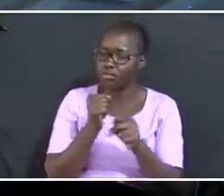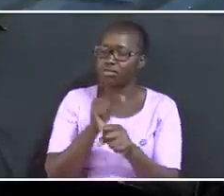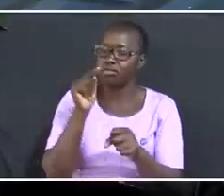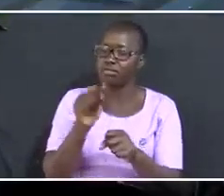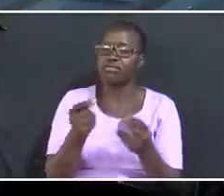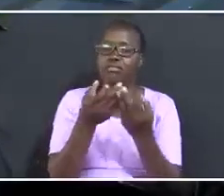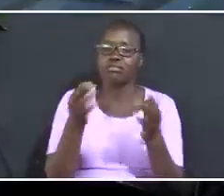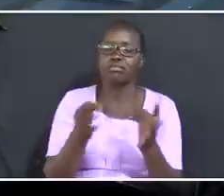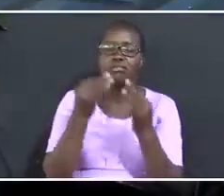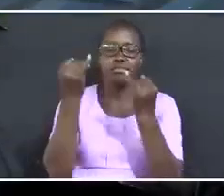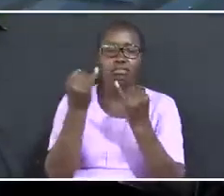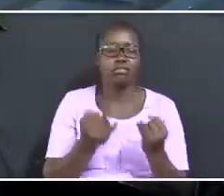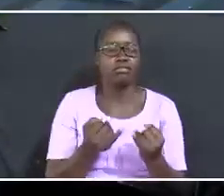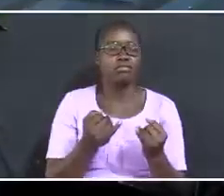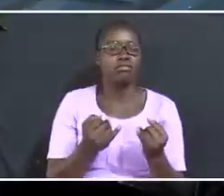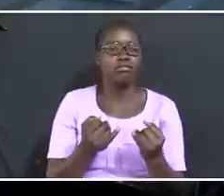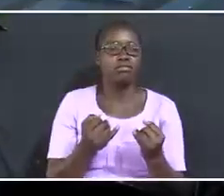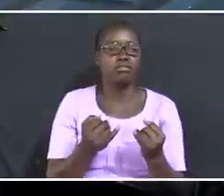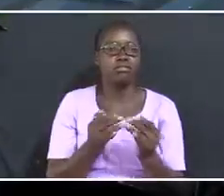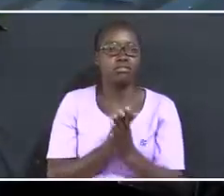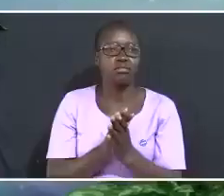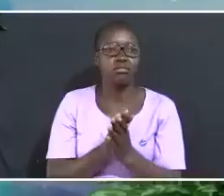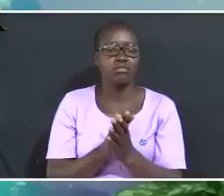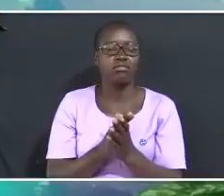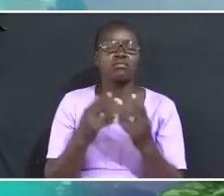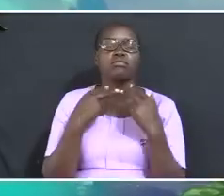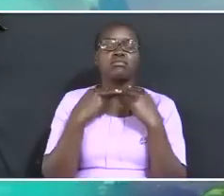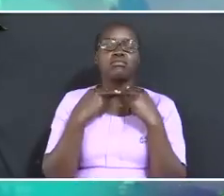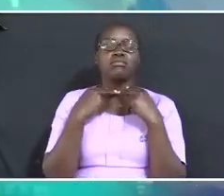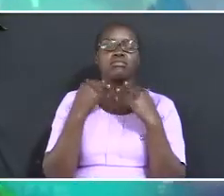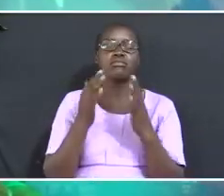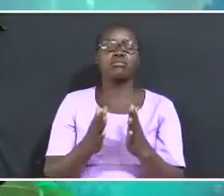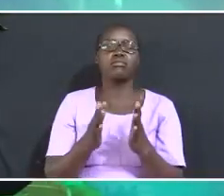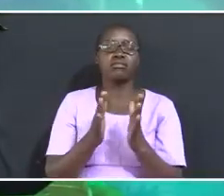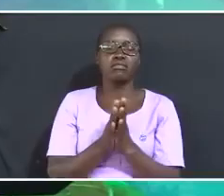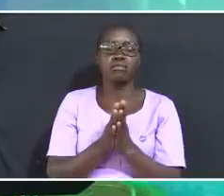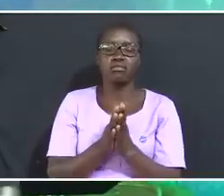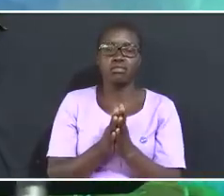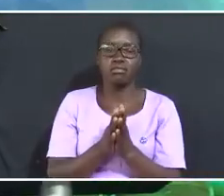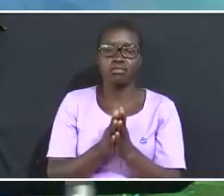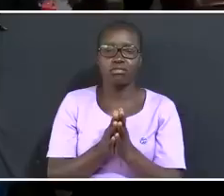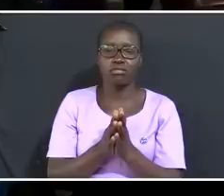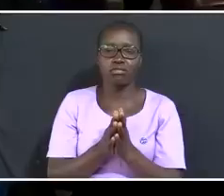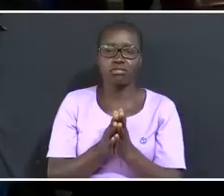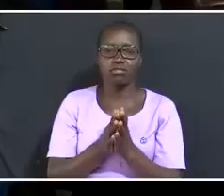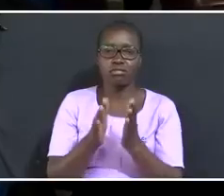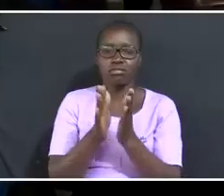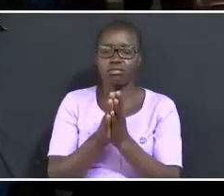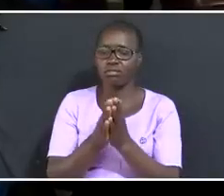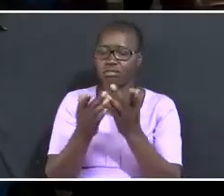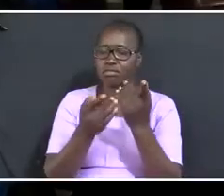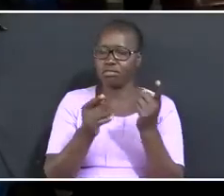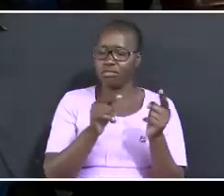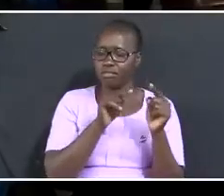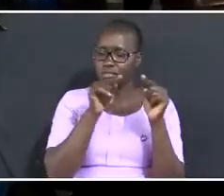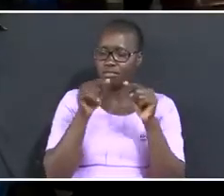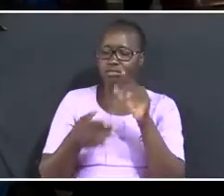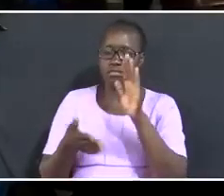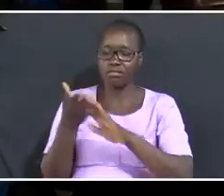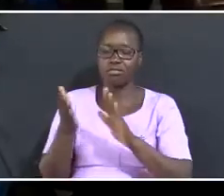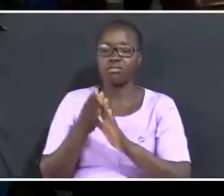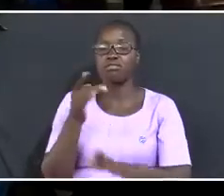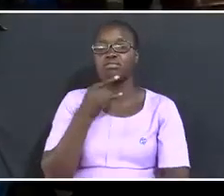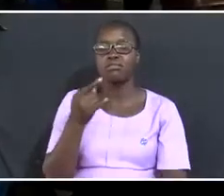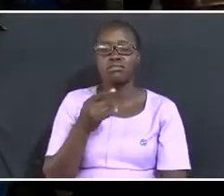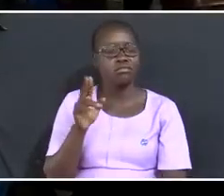it introduced a slavery, a captivity. And they came in quickly and